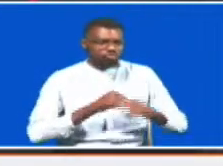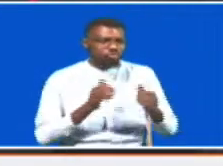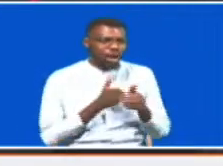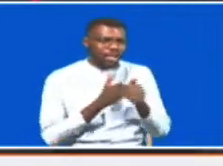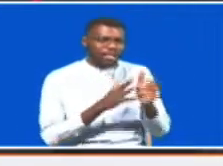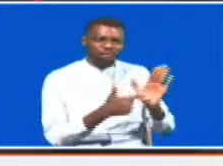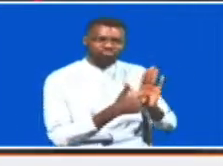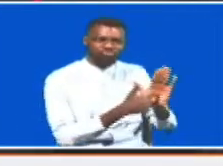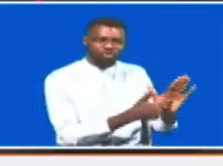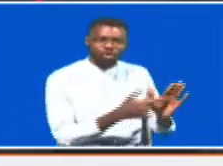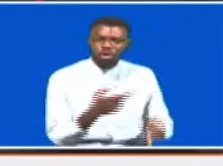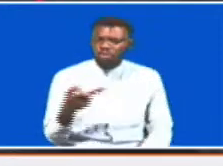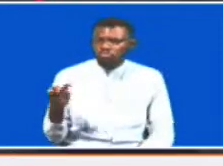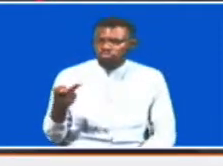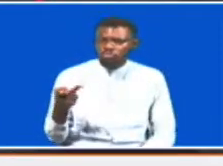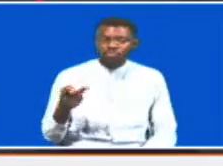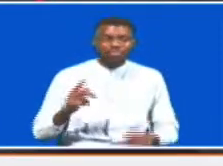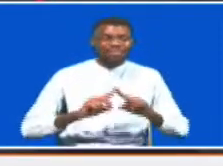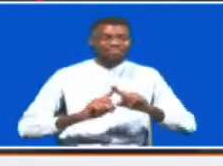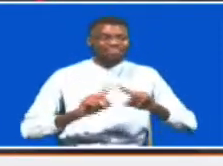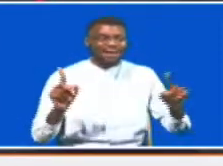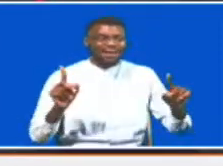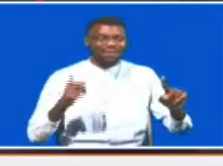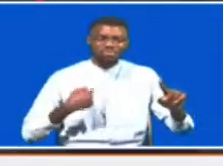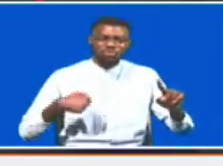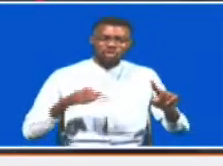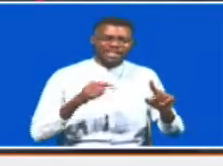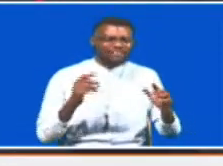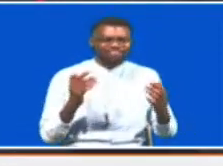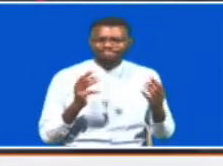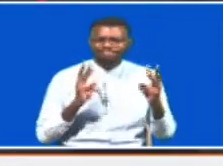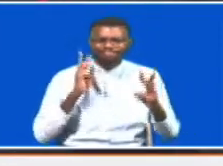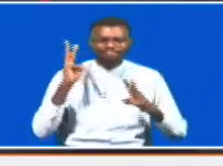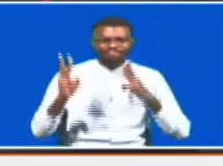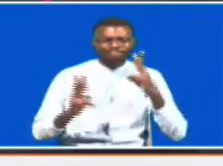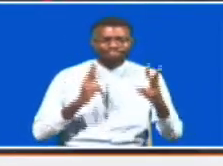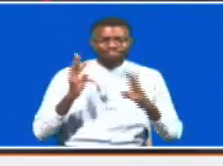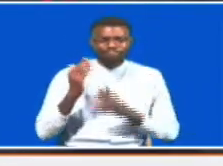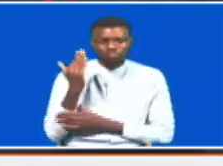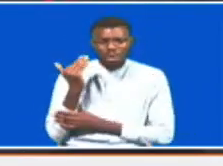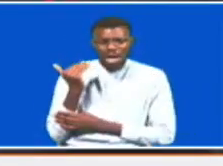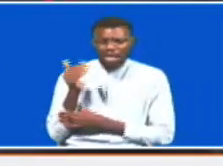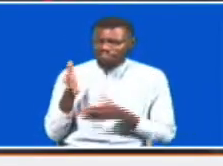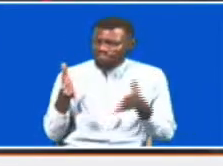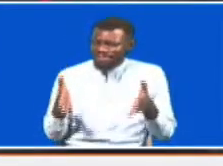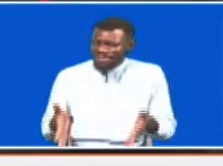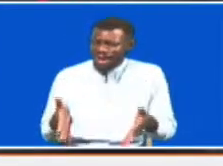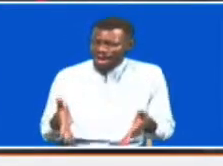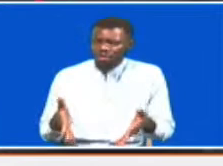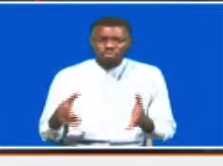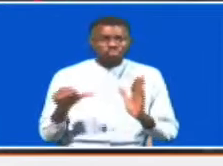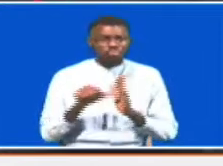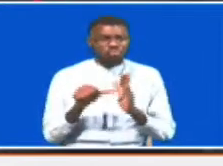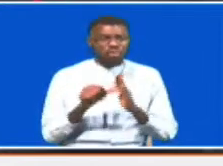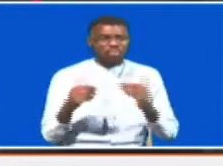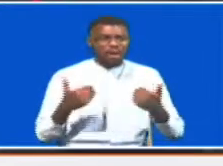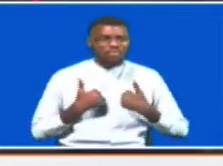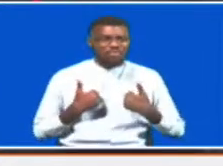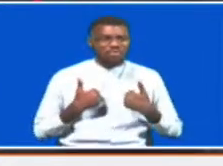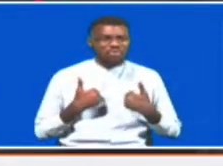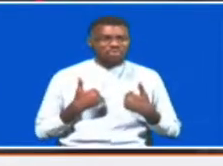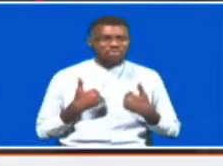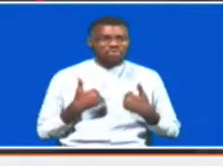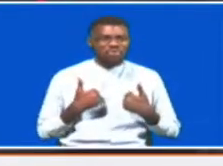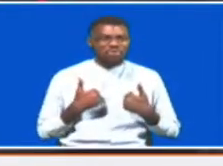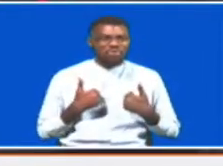However, we are very much disturbed now by the apparent standoff, which could easily lead